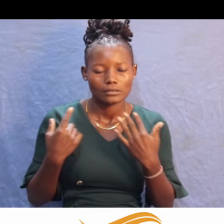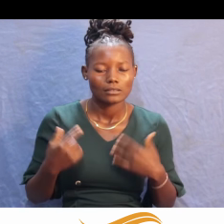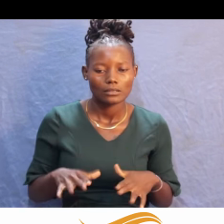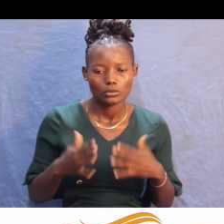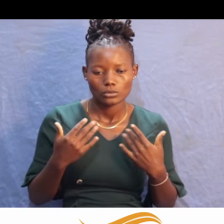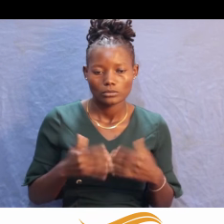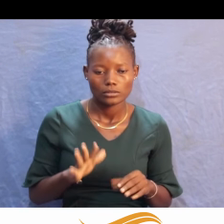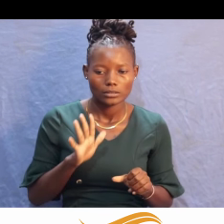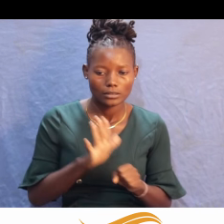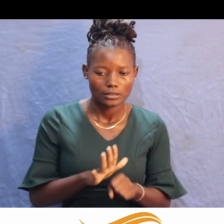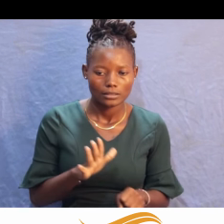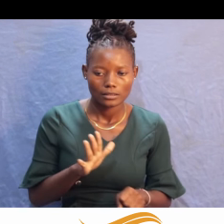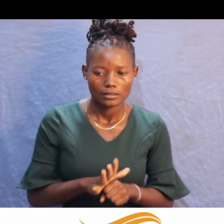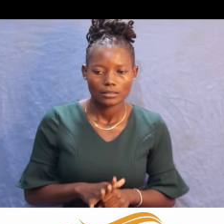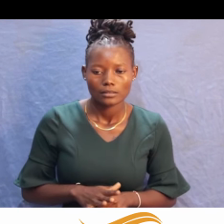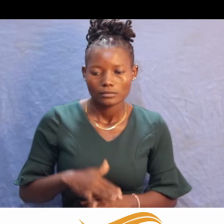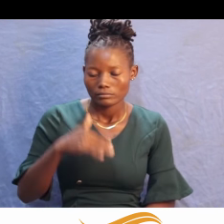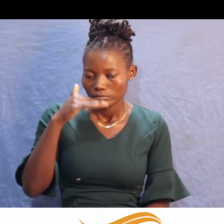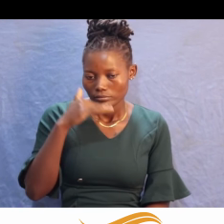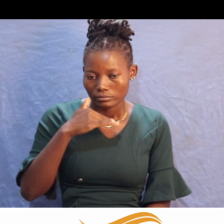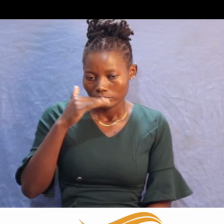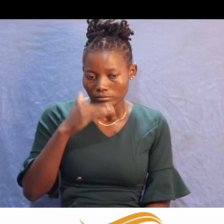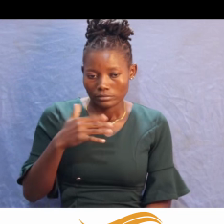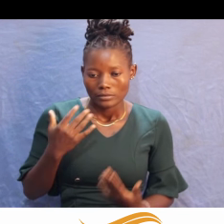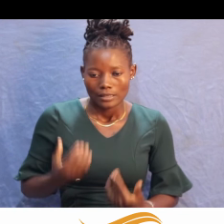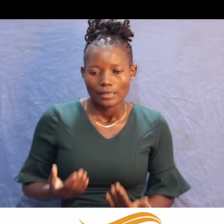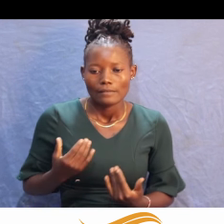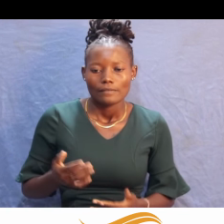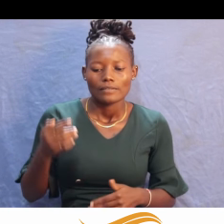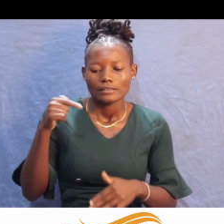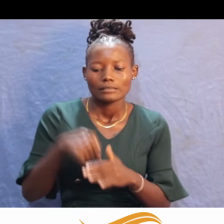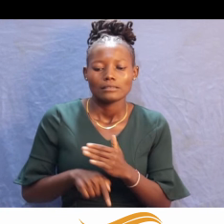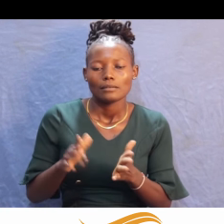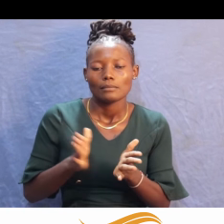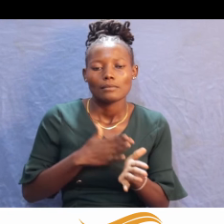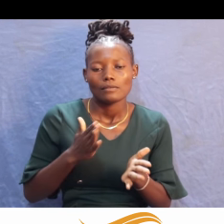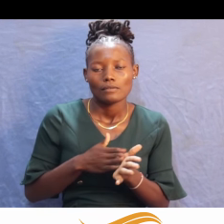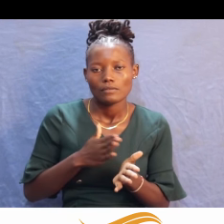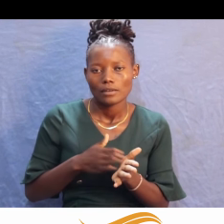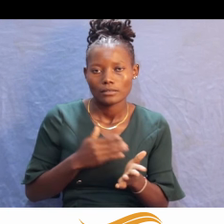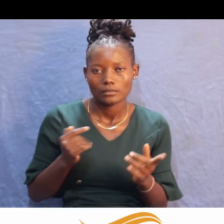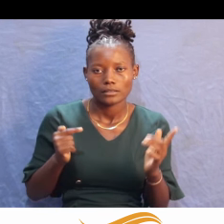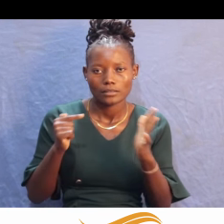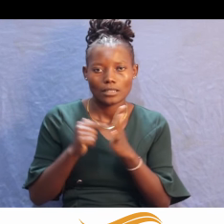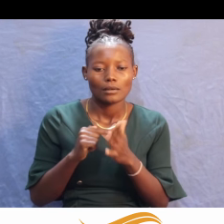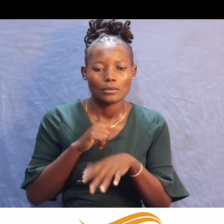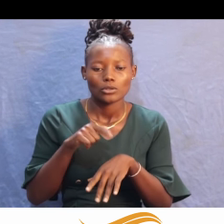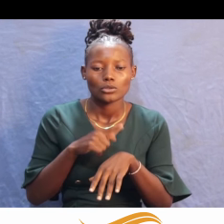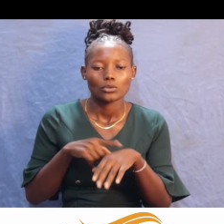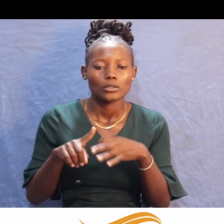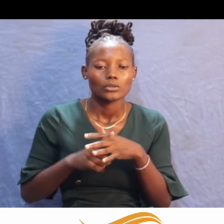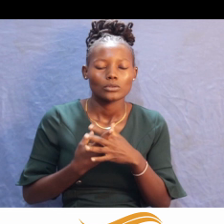air. You really start breathing heavy, deep, fast breaths. That point where you start breathing